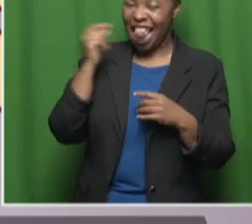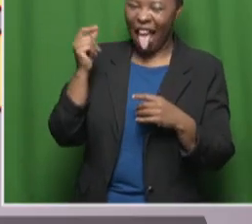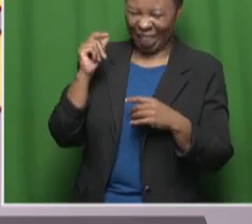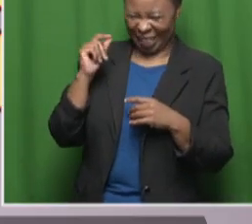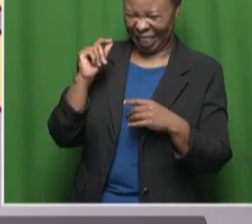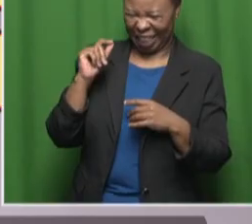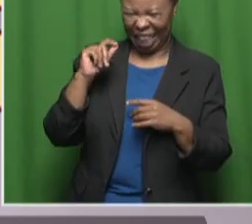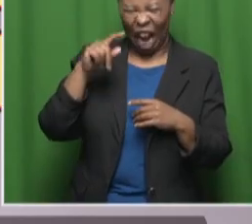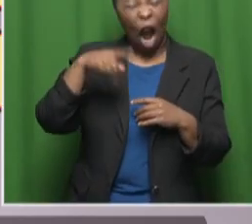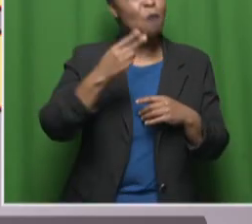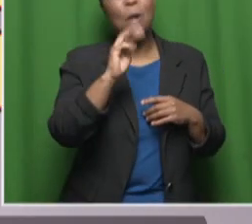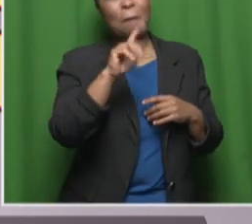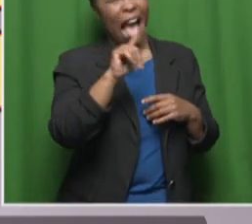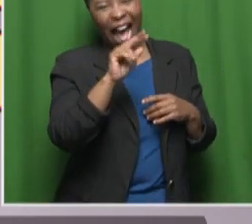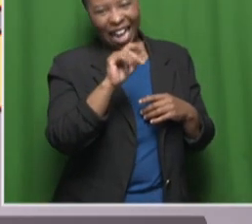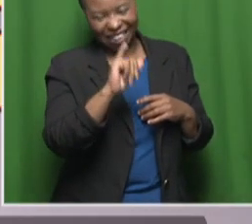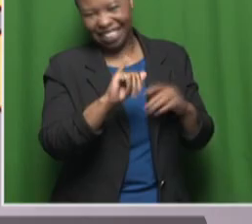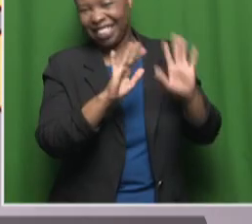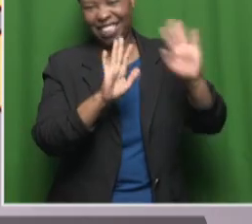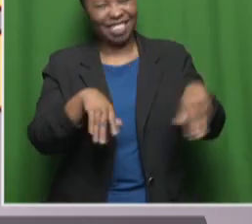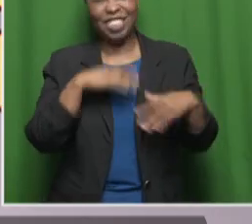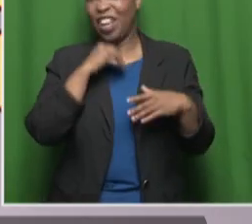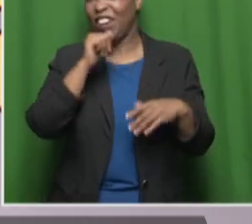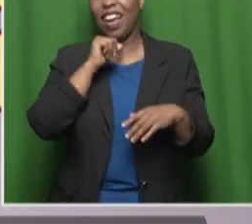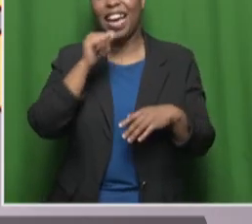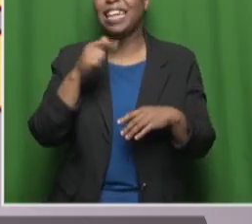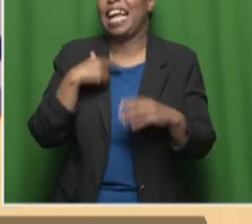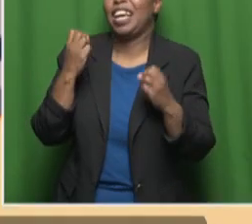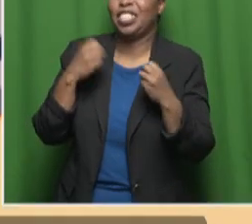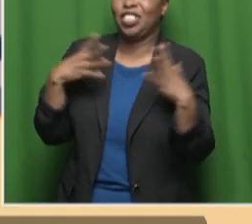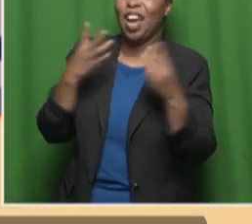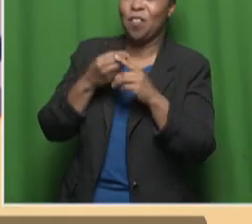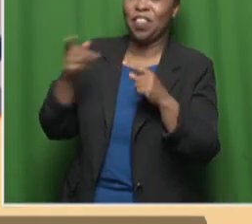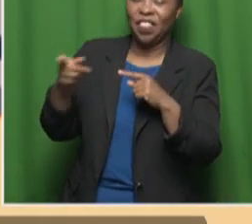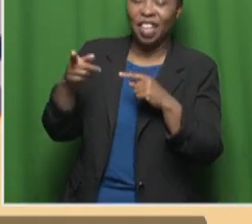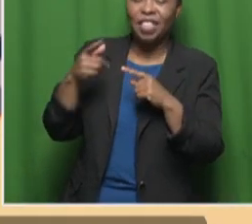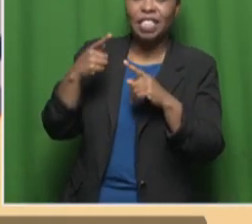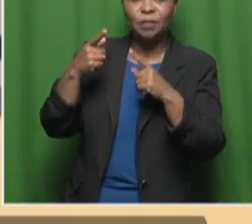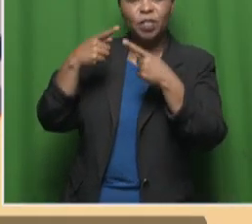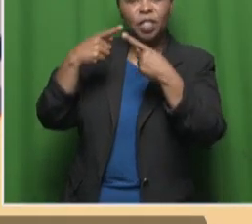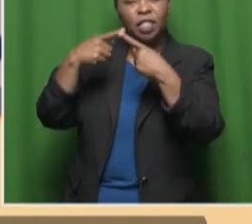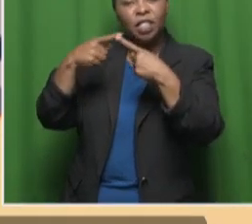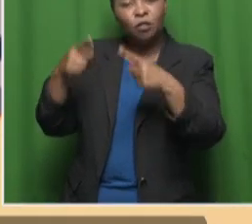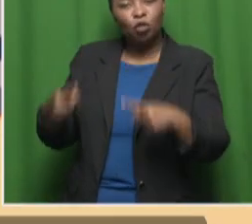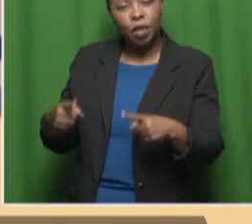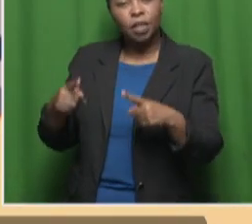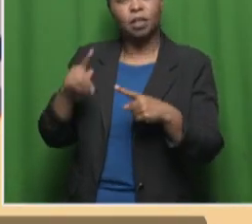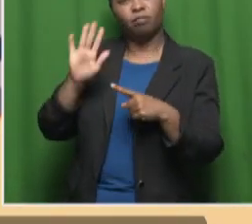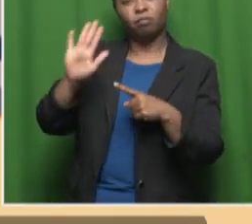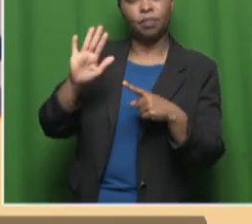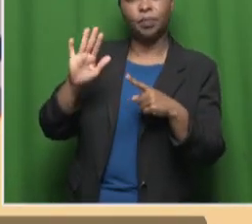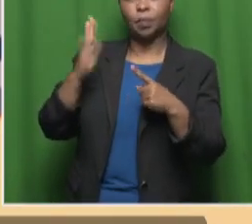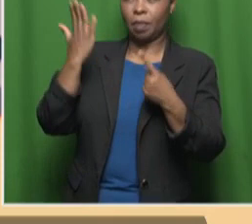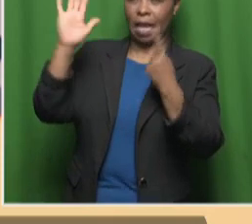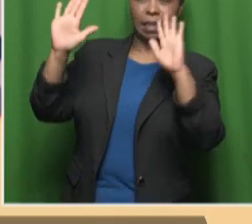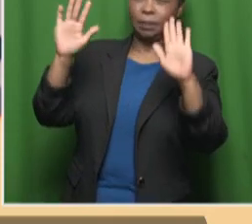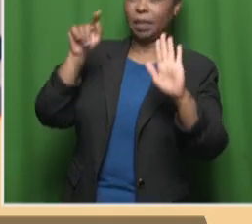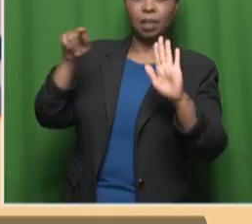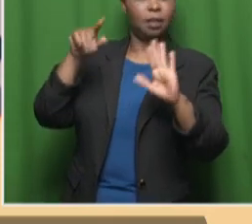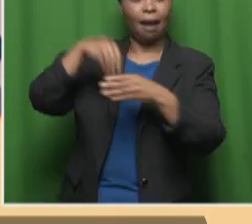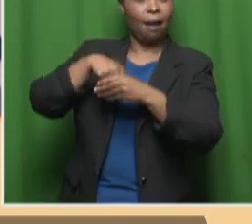pronunciation? We're getting there. Ashraf, let me start with you. Different Pathways. Talk to us about what's on offer through this exhibition,